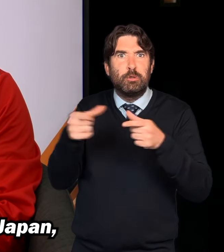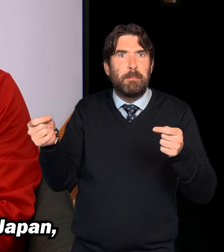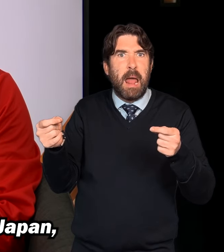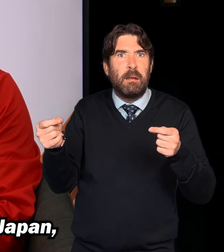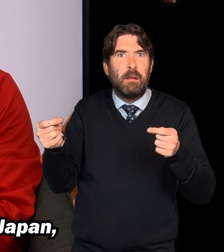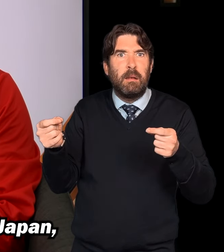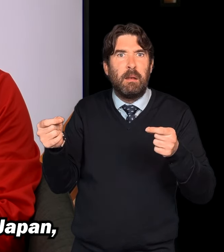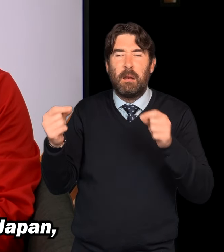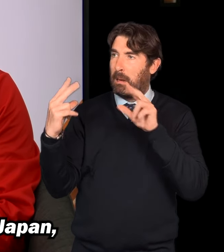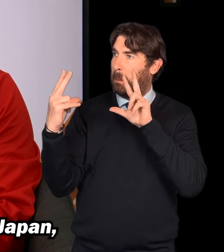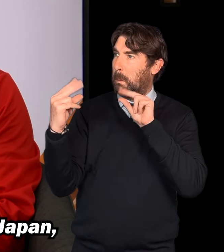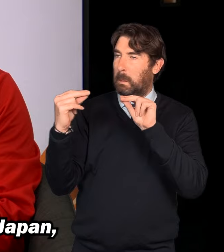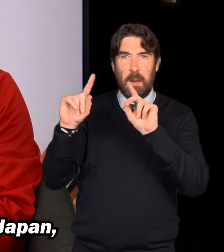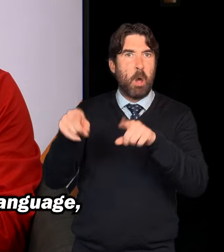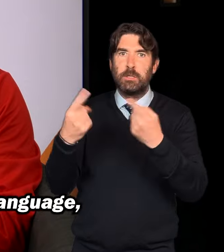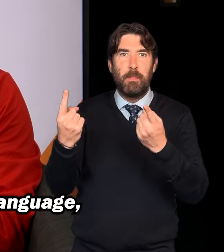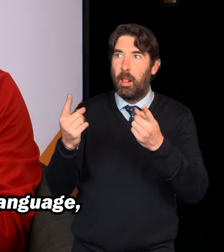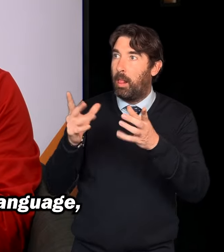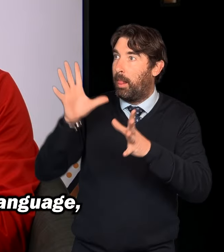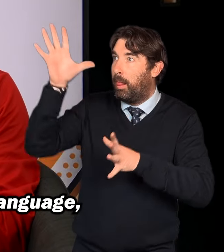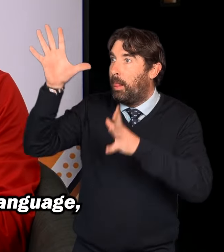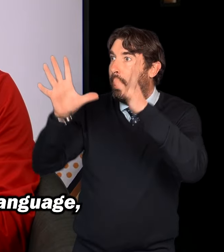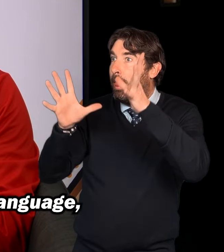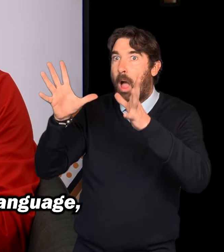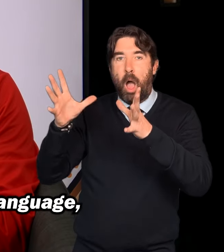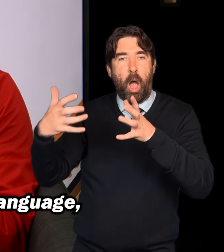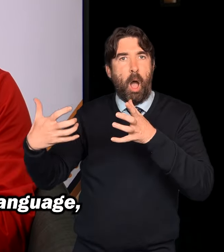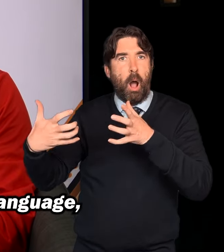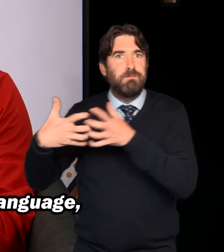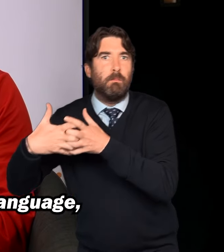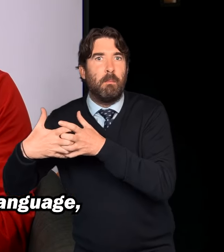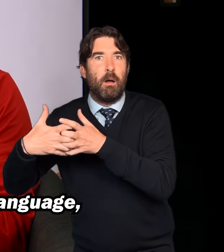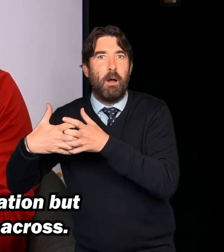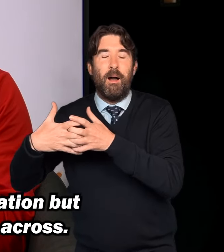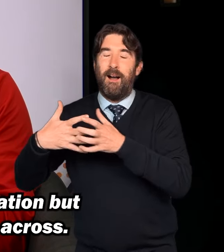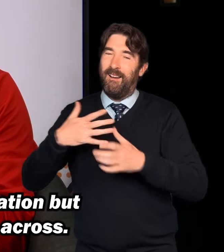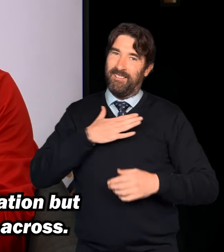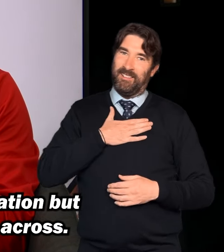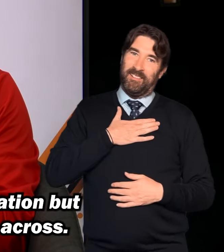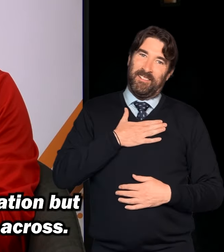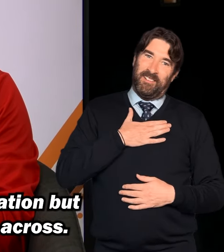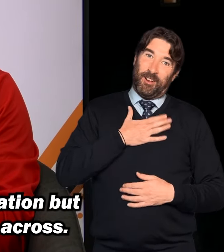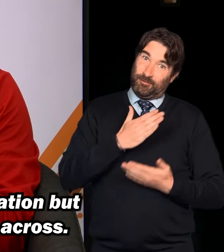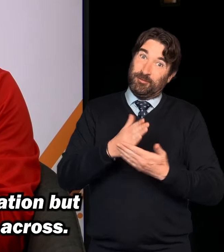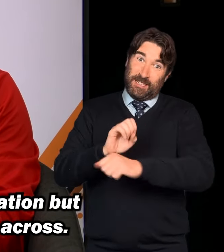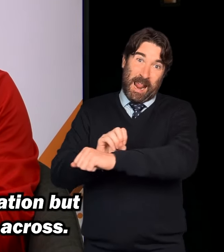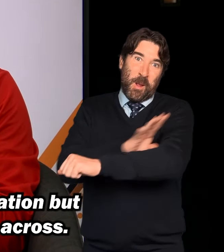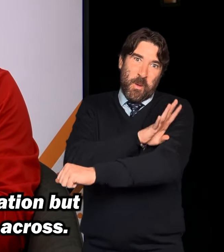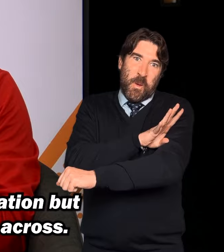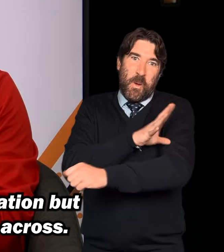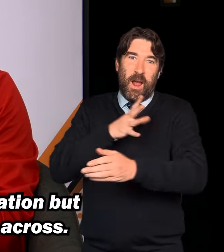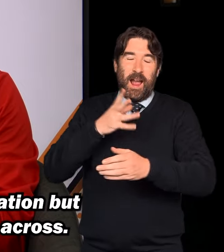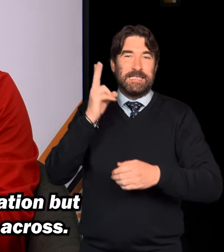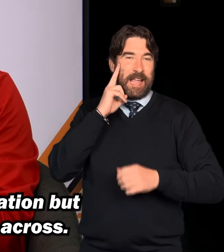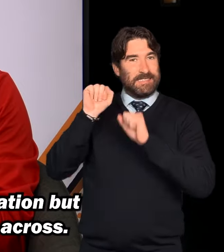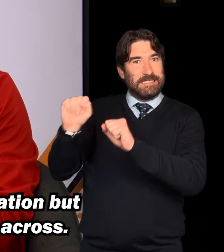can talk to someone from Japan that we don't speak the same language, but we can sign and we can have not a full-on competition, but we